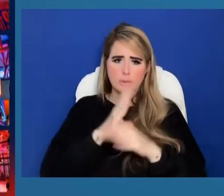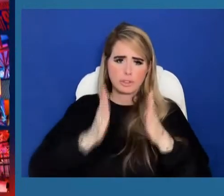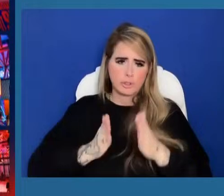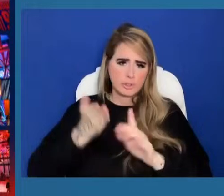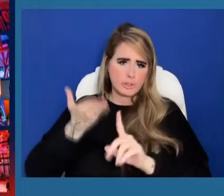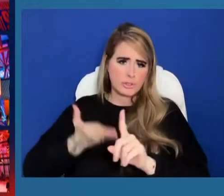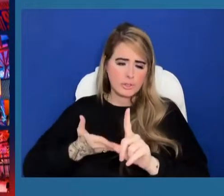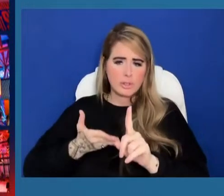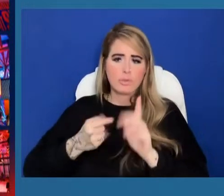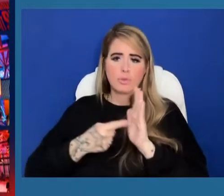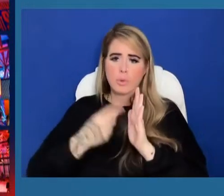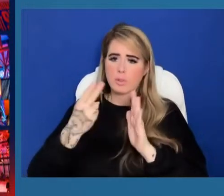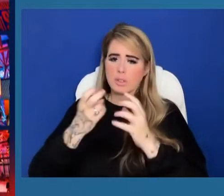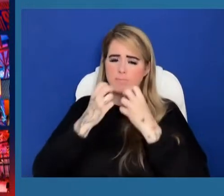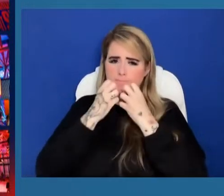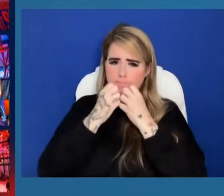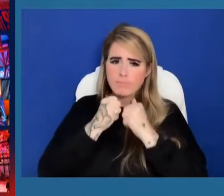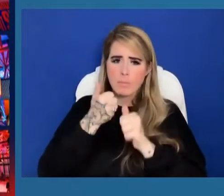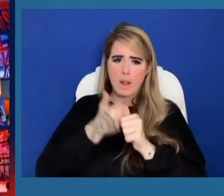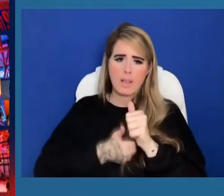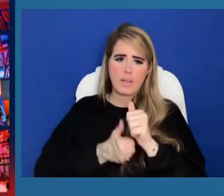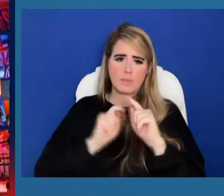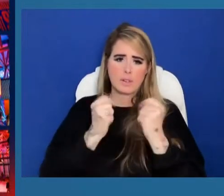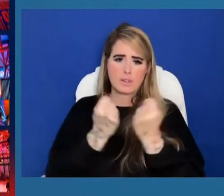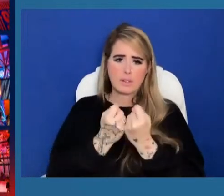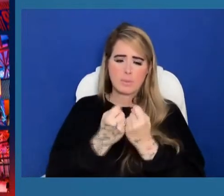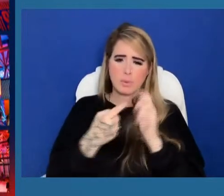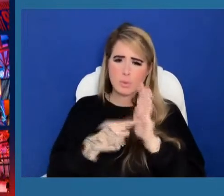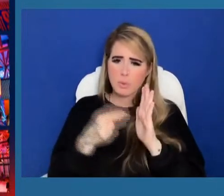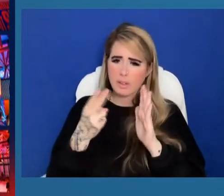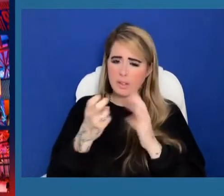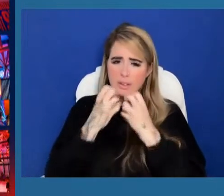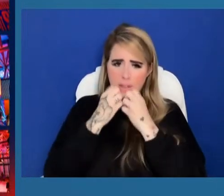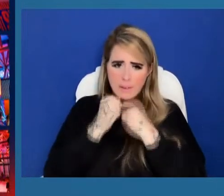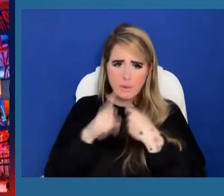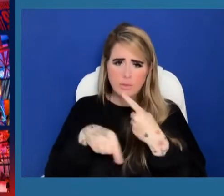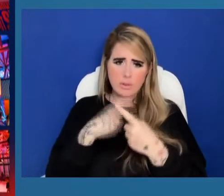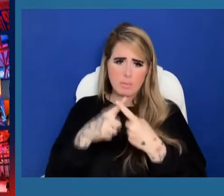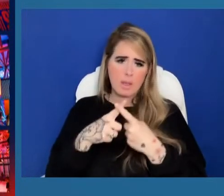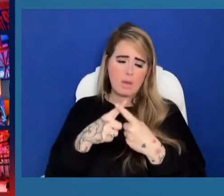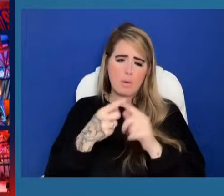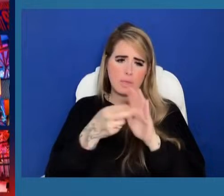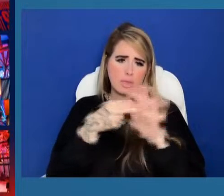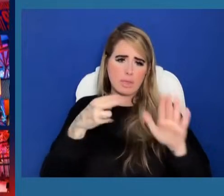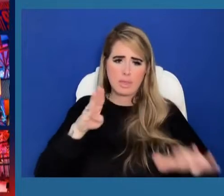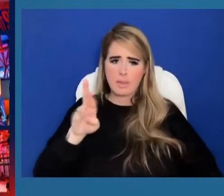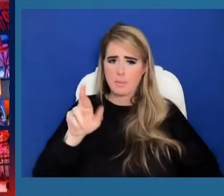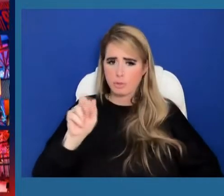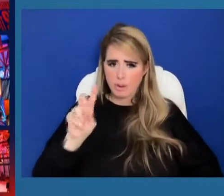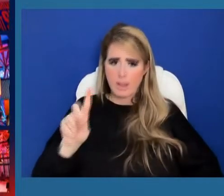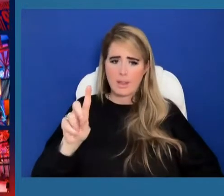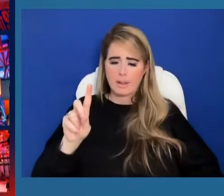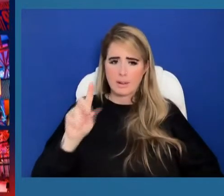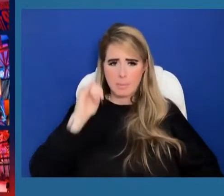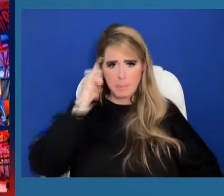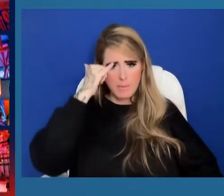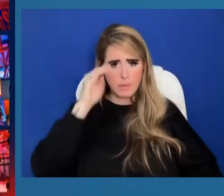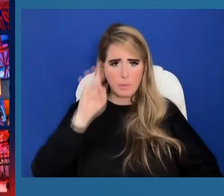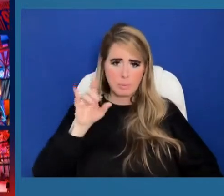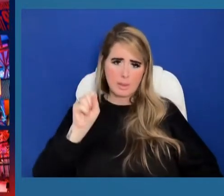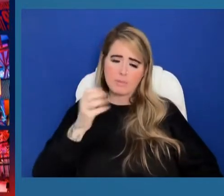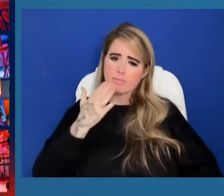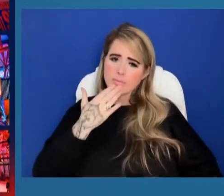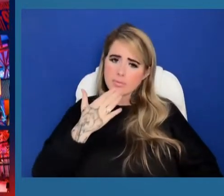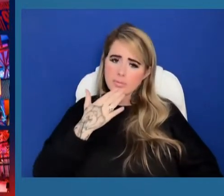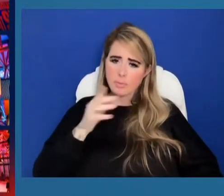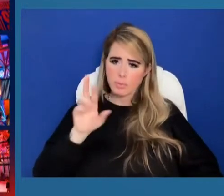and every NFL team and how much he cares about the brand of the Buffalo Bills. We want to thank him for being here today. He